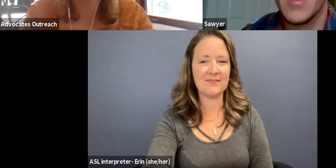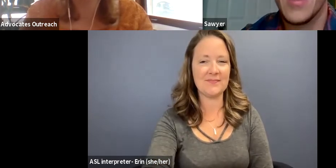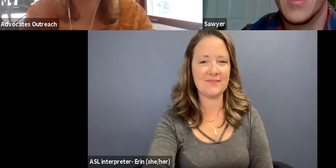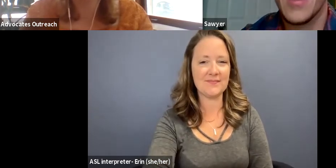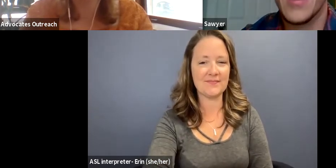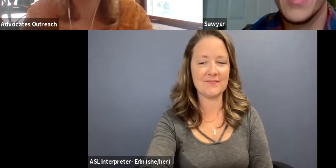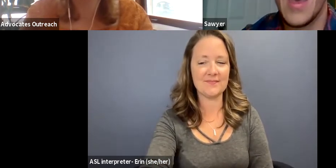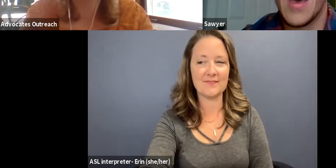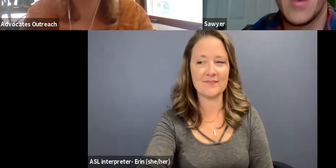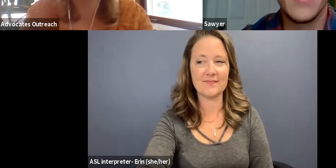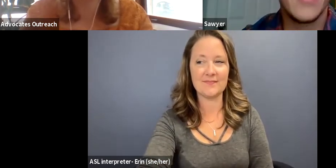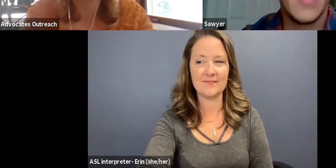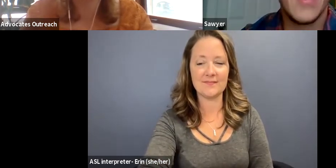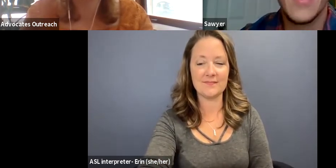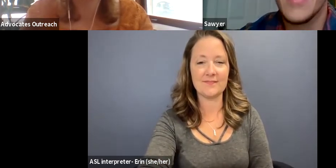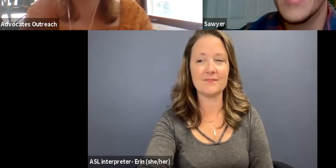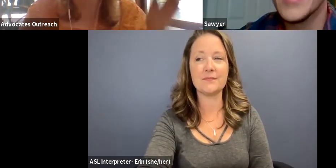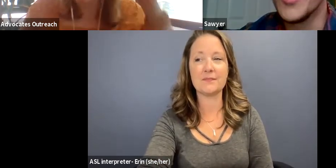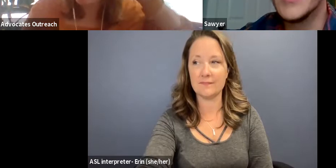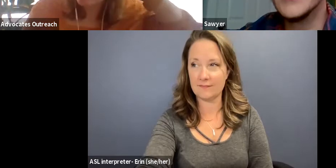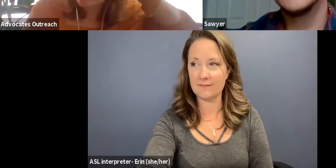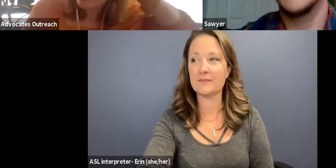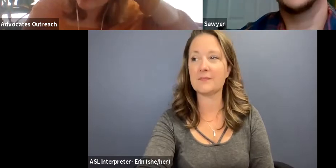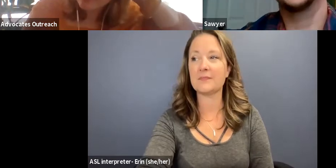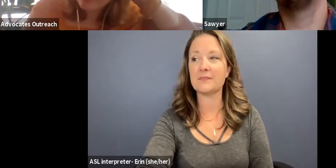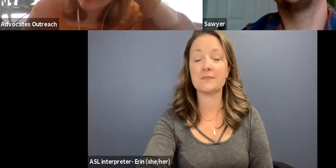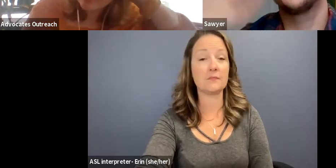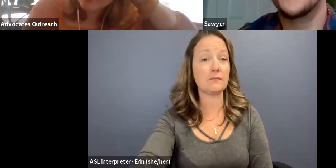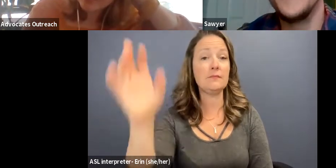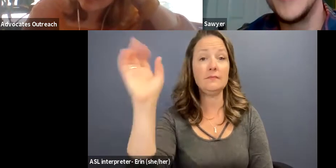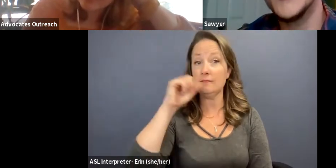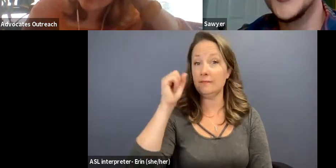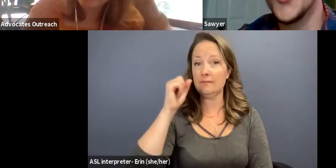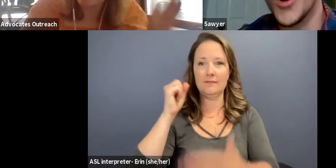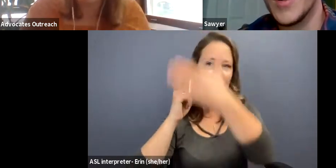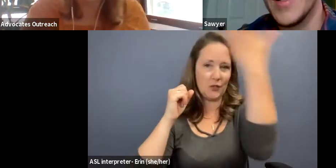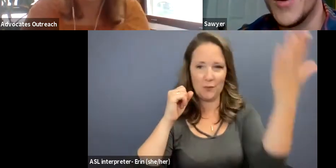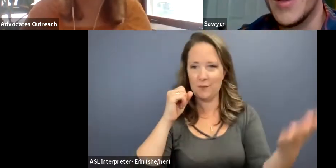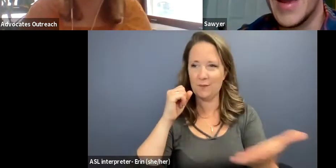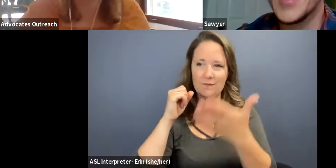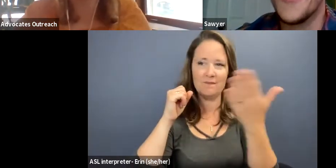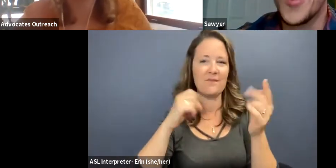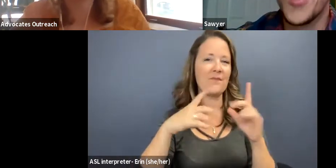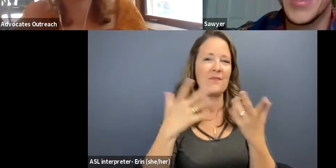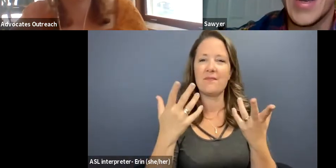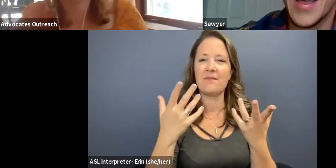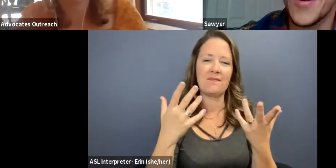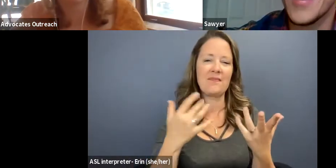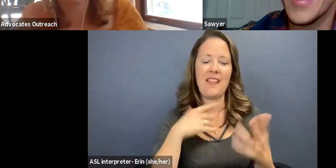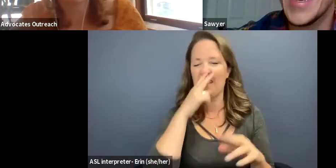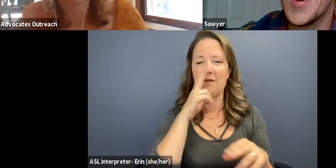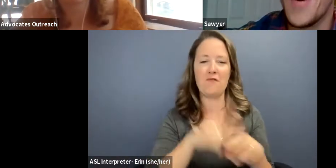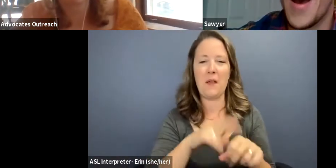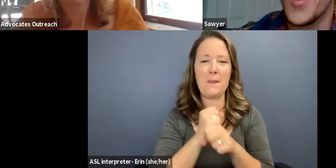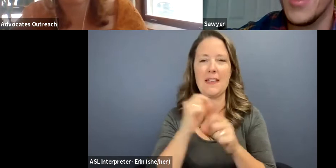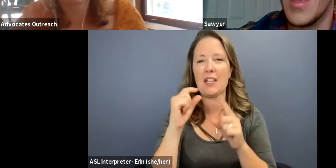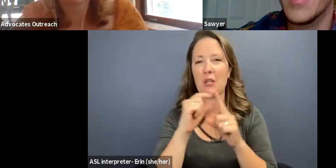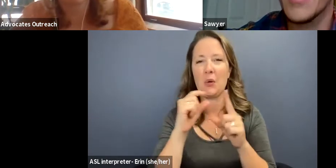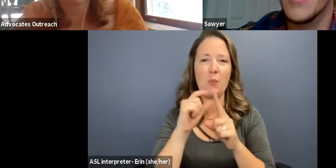easy to automatically think of like, okay, this is like, you know, the act of like what sex is, or like